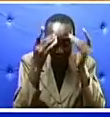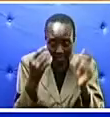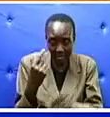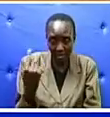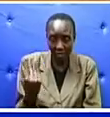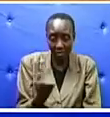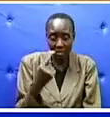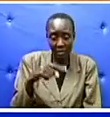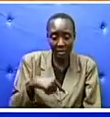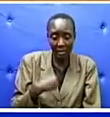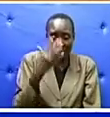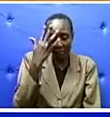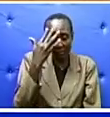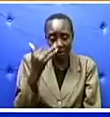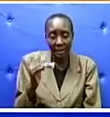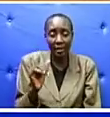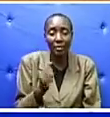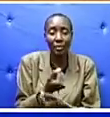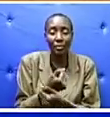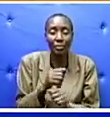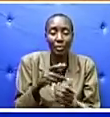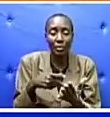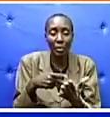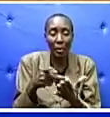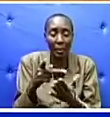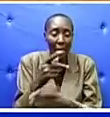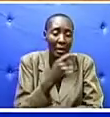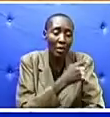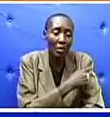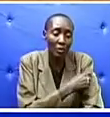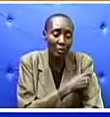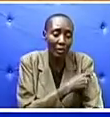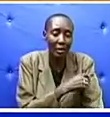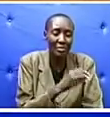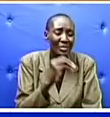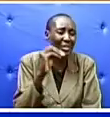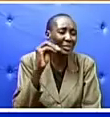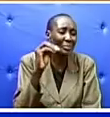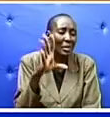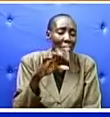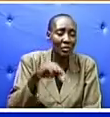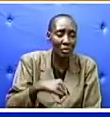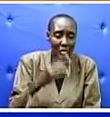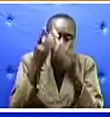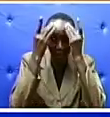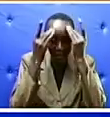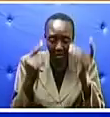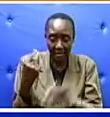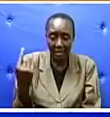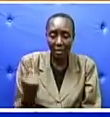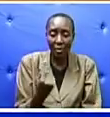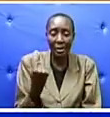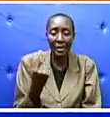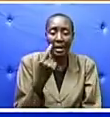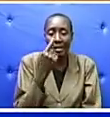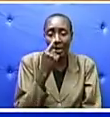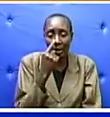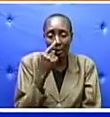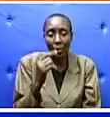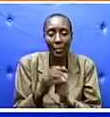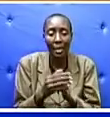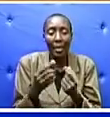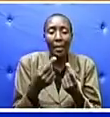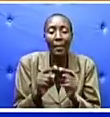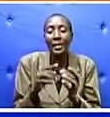because I couldn't afford. By then, you know, getting to the hospital was very expensive. Mm-hmm. So I decided to isolate at home. The worst case scenario